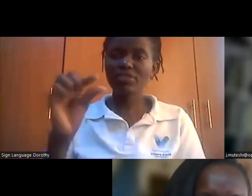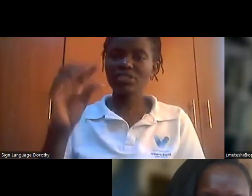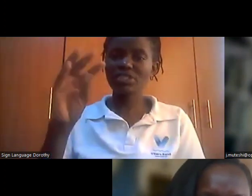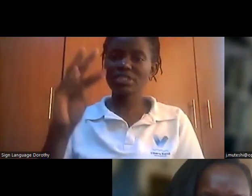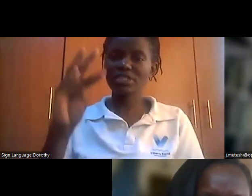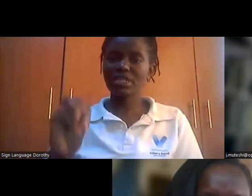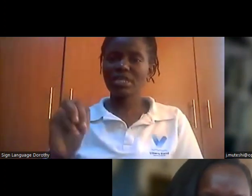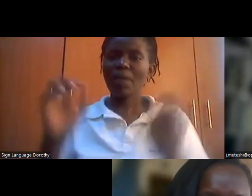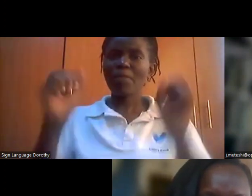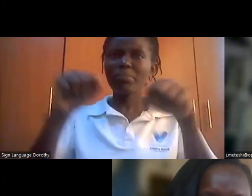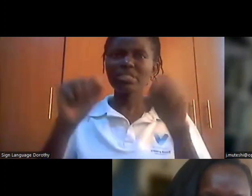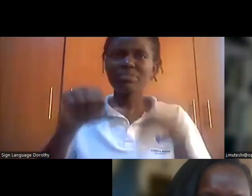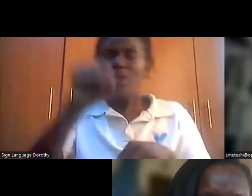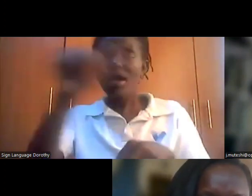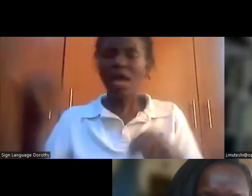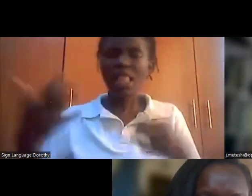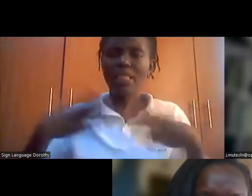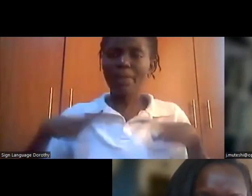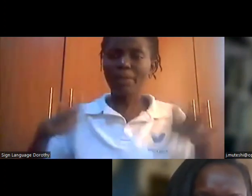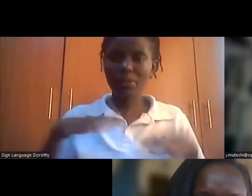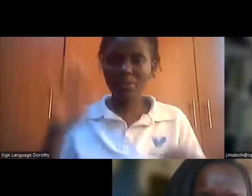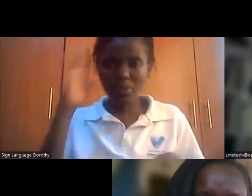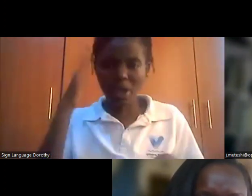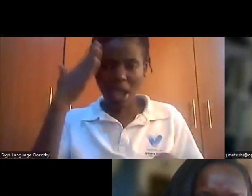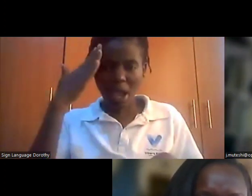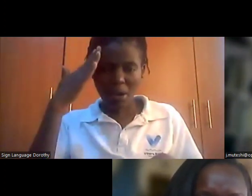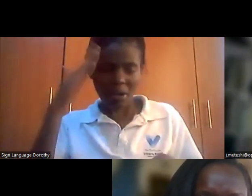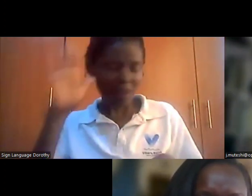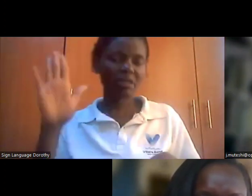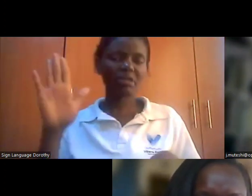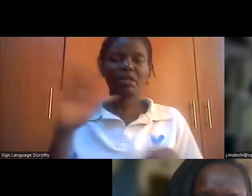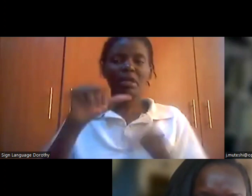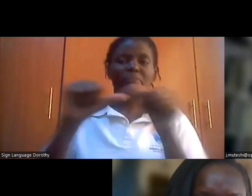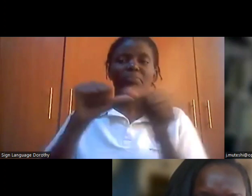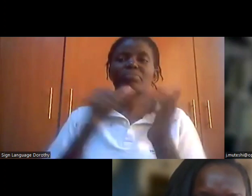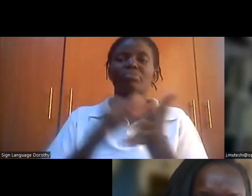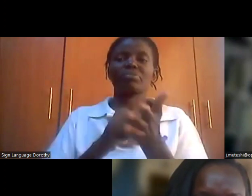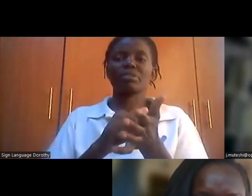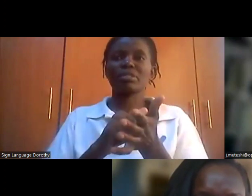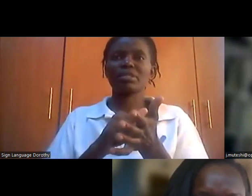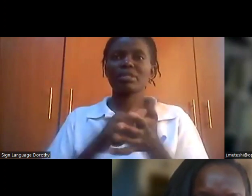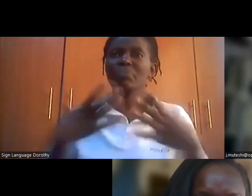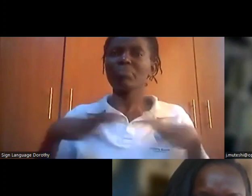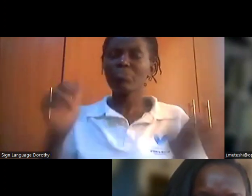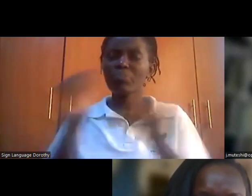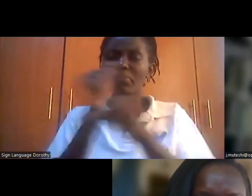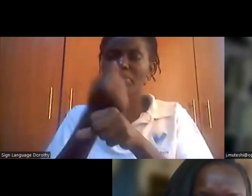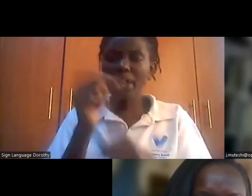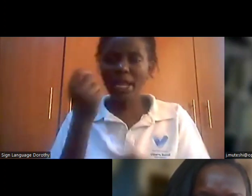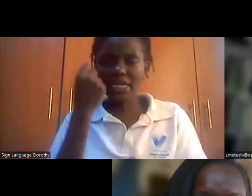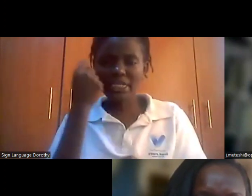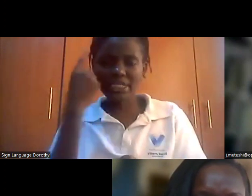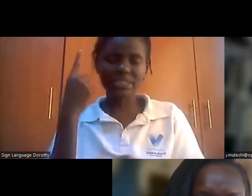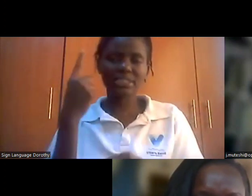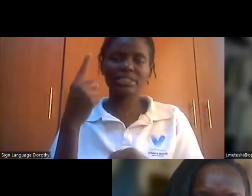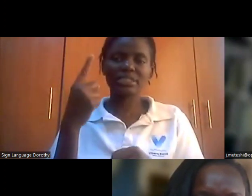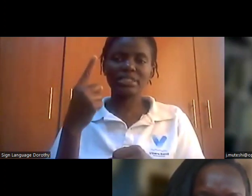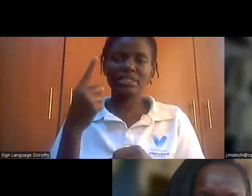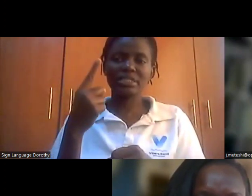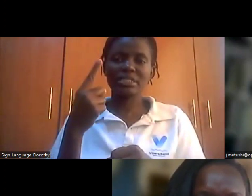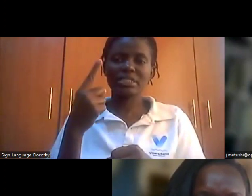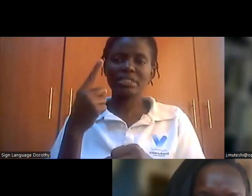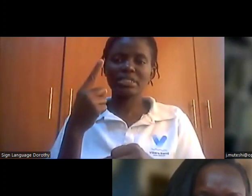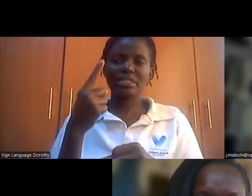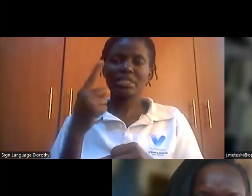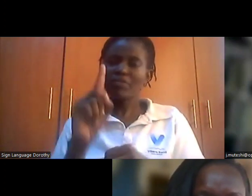invisible, right? Because it is no longer understood for what it was. Because as long as we